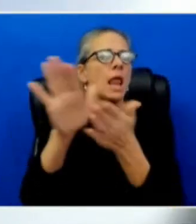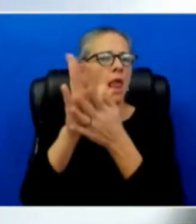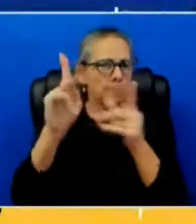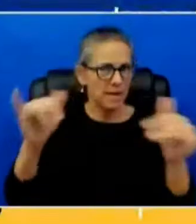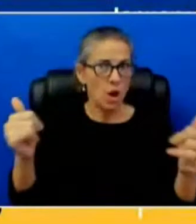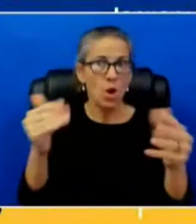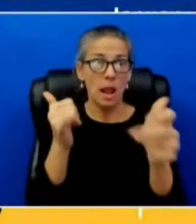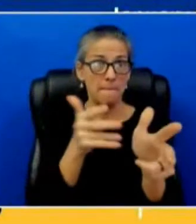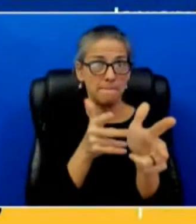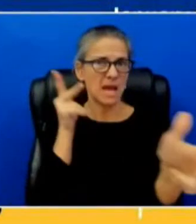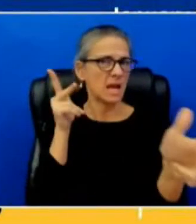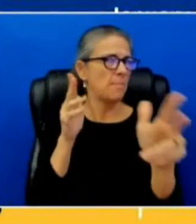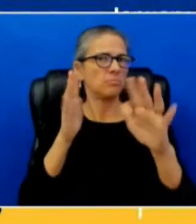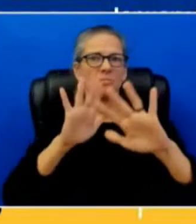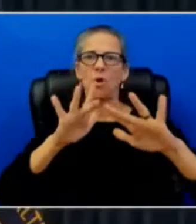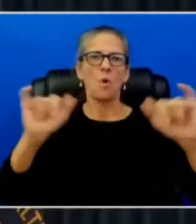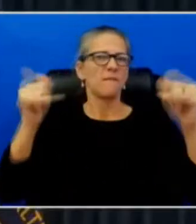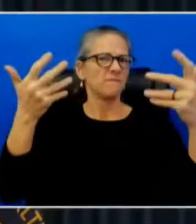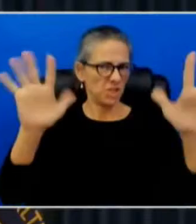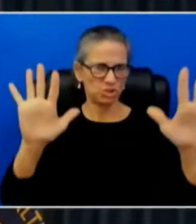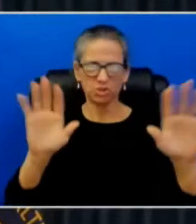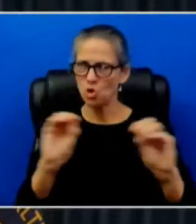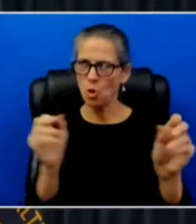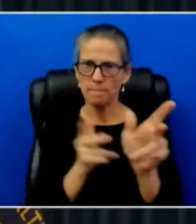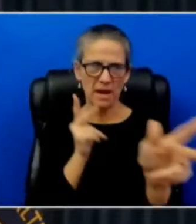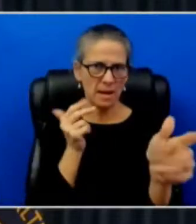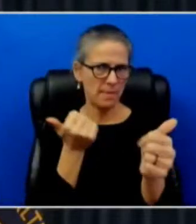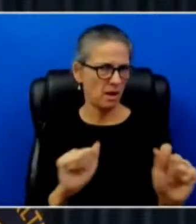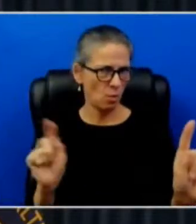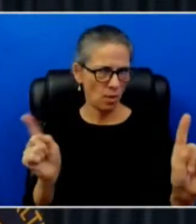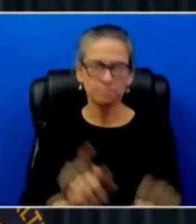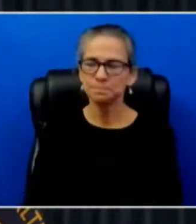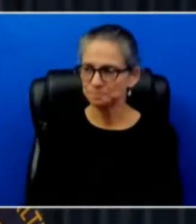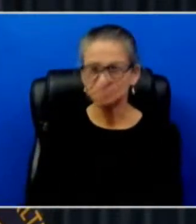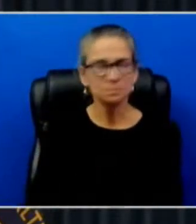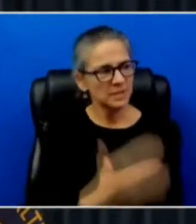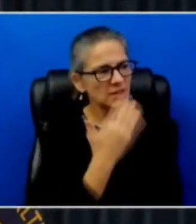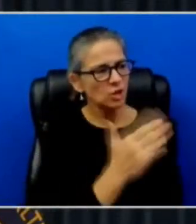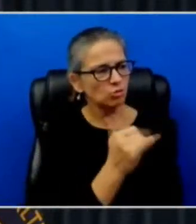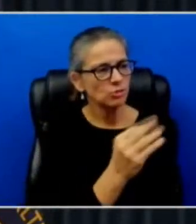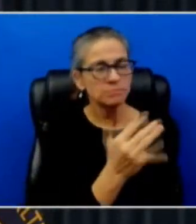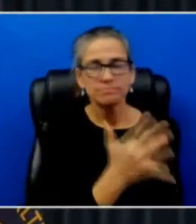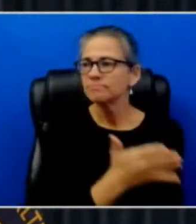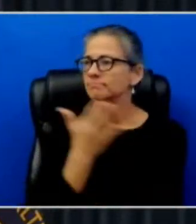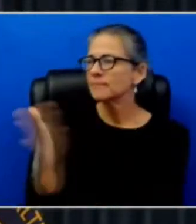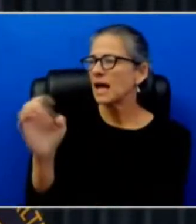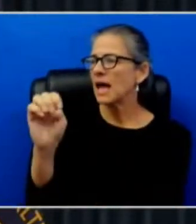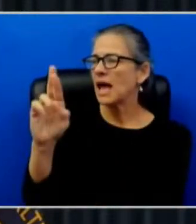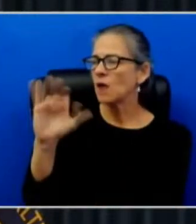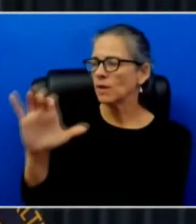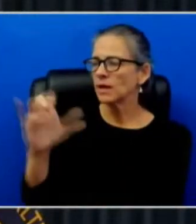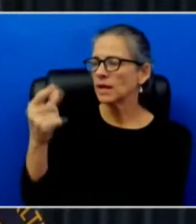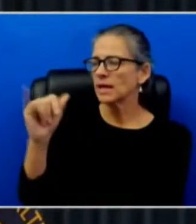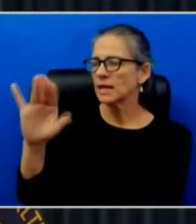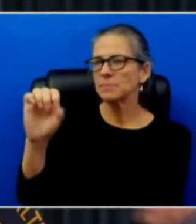Great. Thank you, Jim. Now we'll turn it over to Emergency Management Director Eric Gibson.